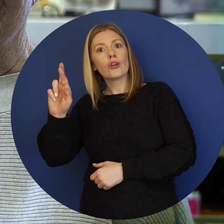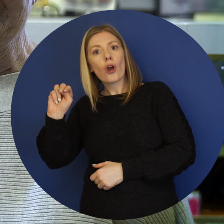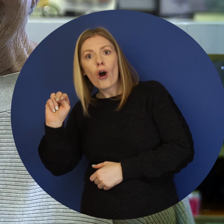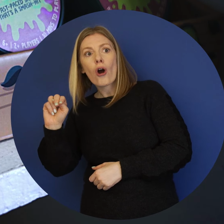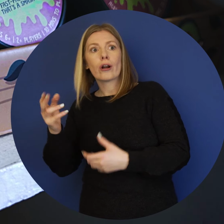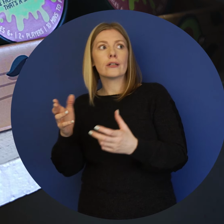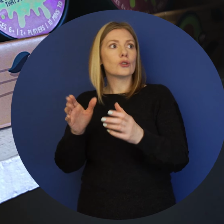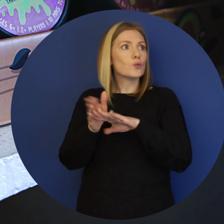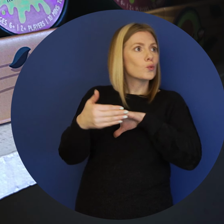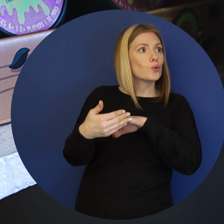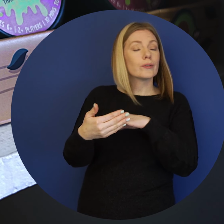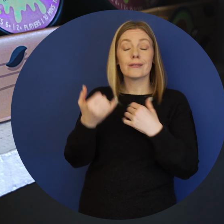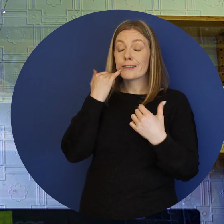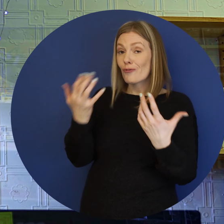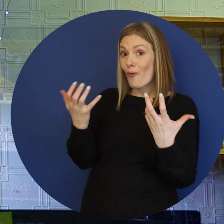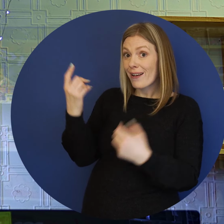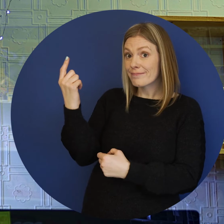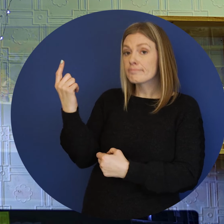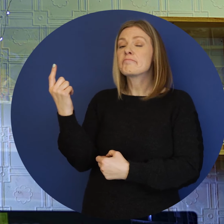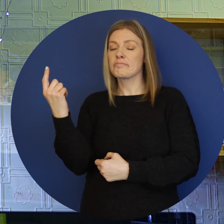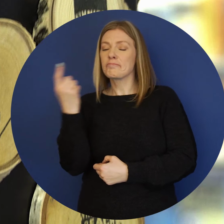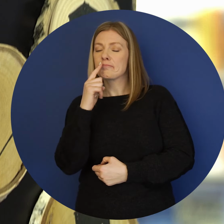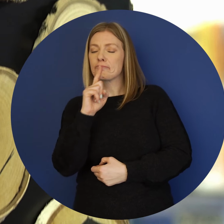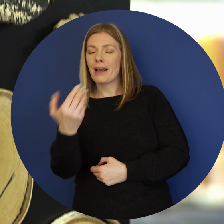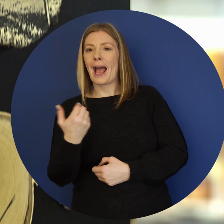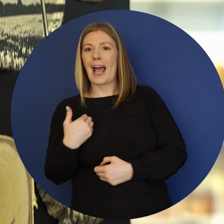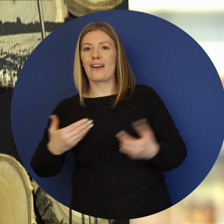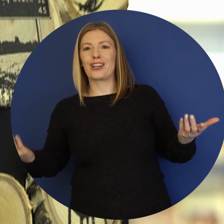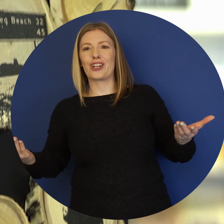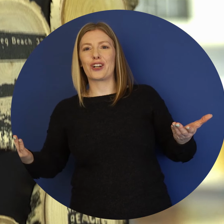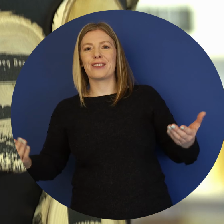and we have it. Thank you. Thank you.